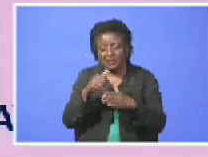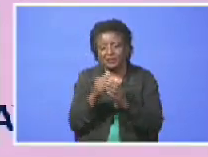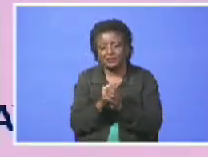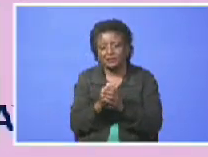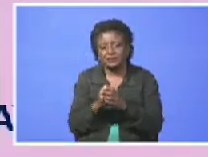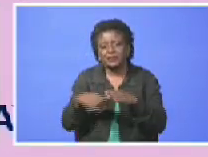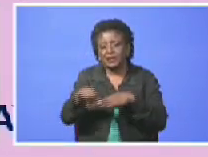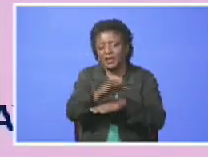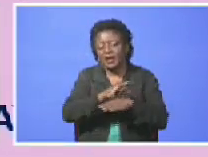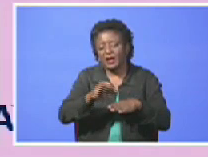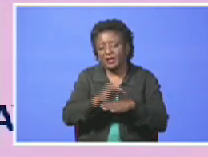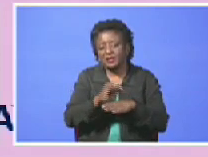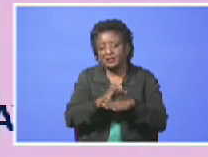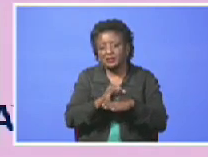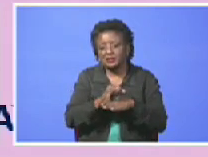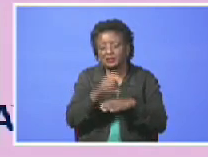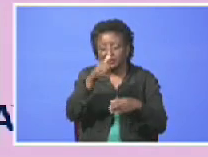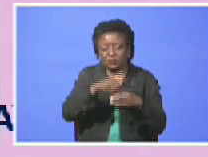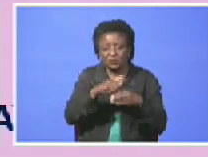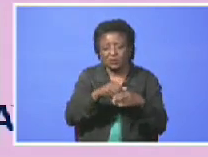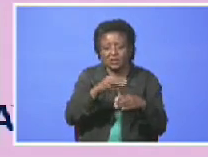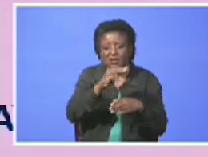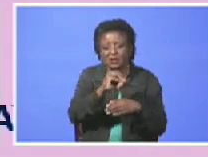Islands constituting the Michael group